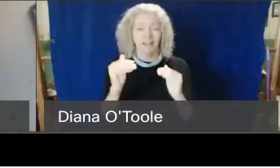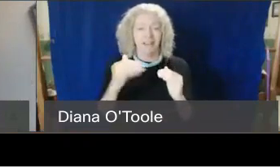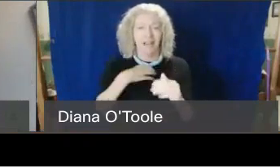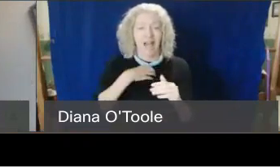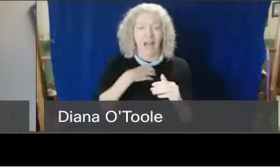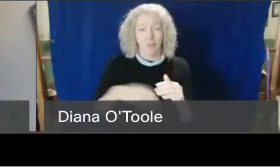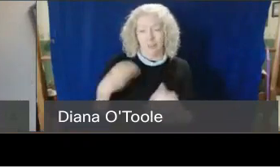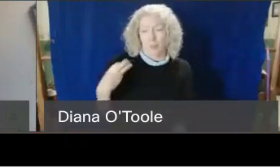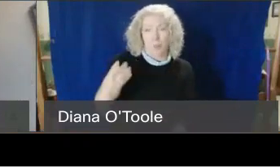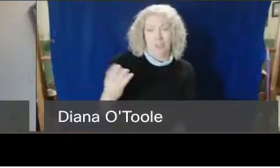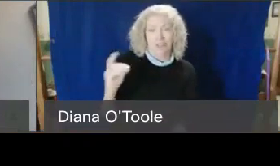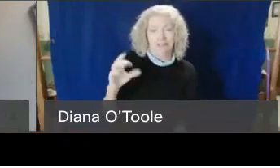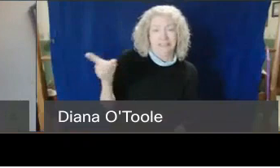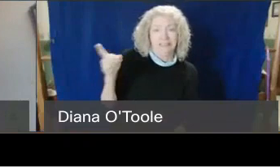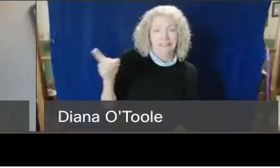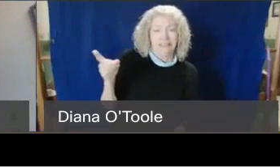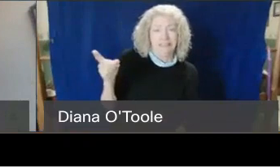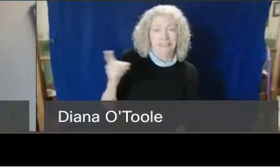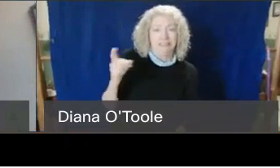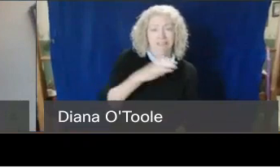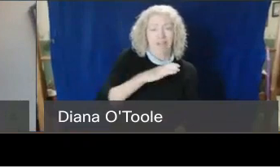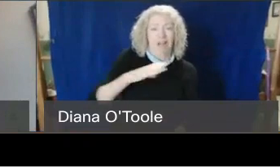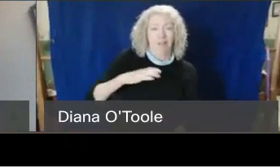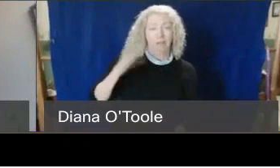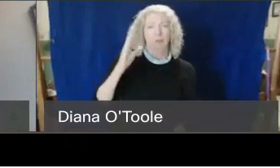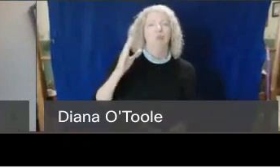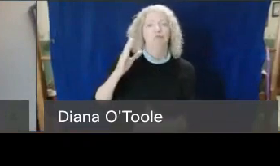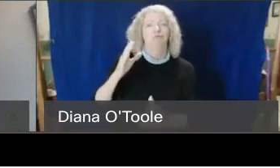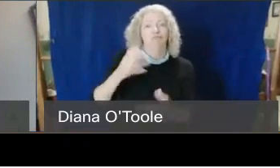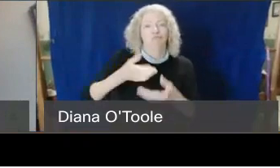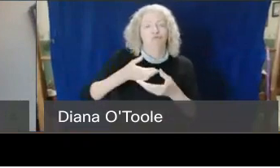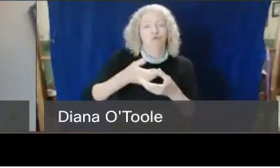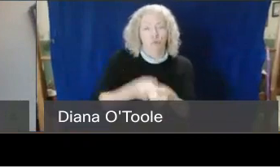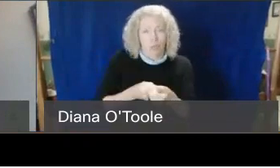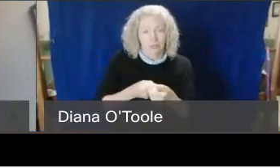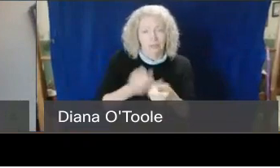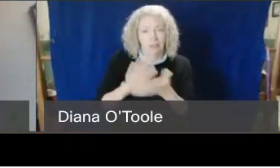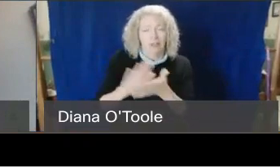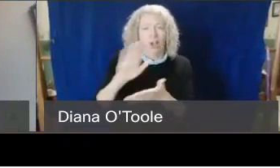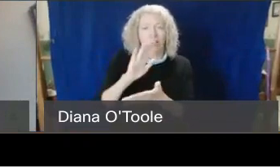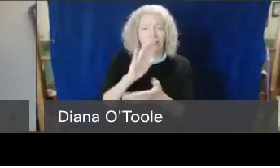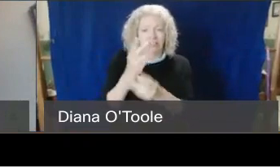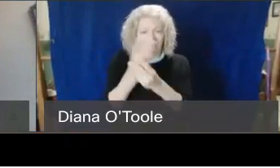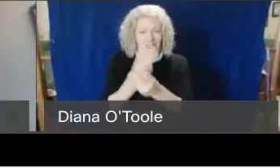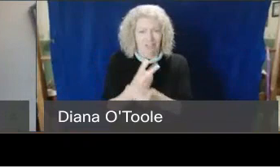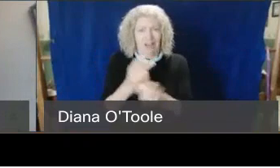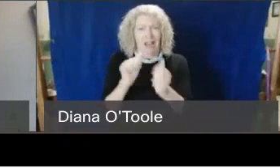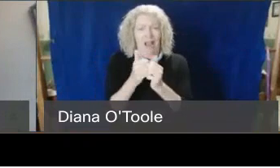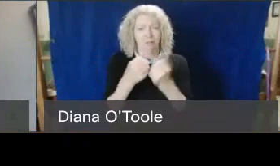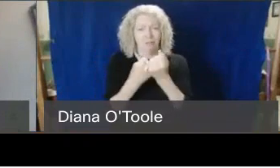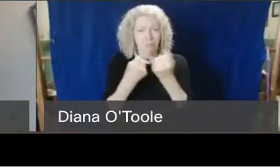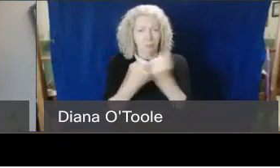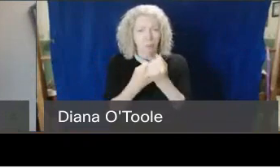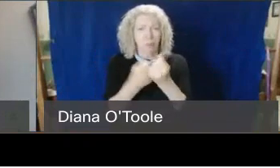have trusted the colleges around the nation to use the money to support our communities and to support our